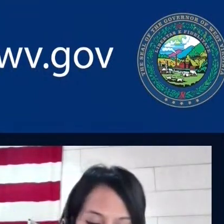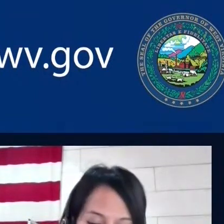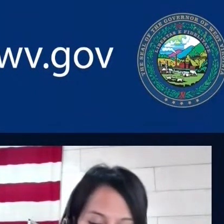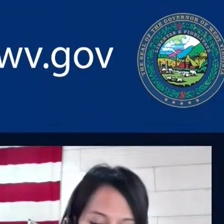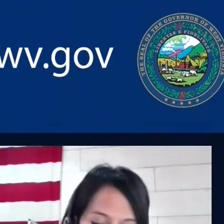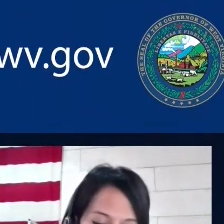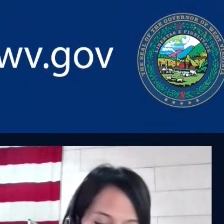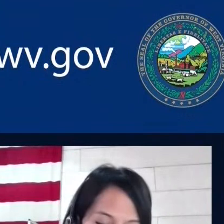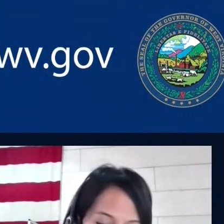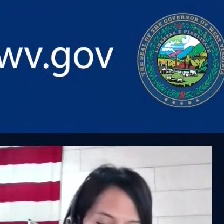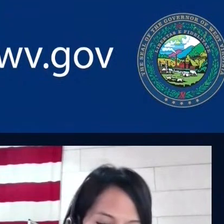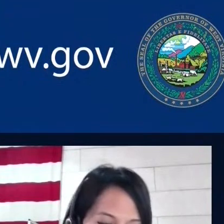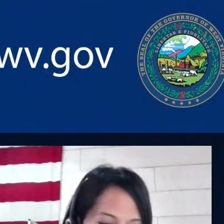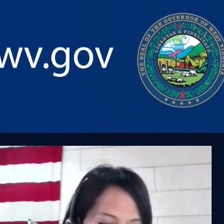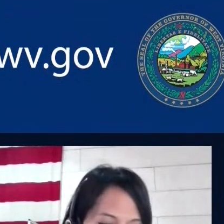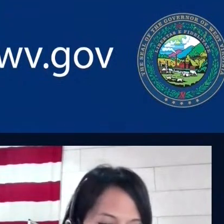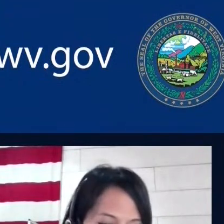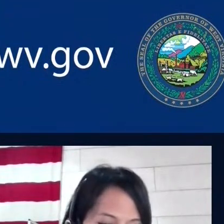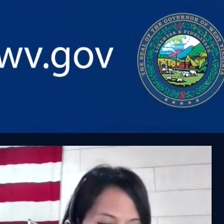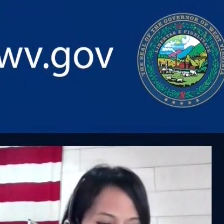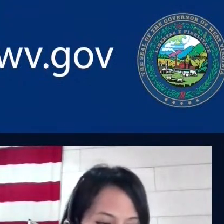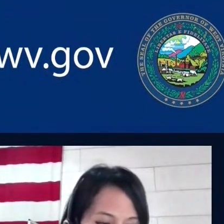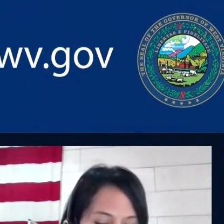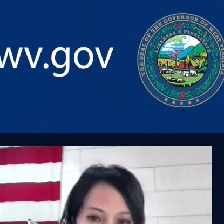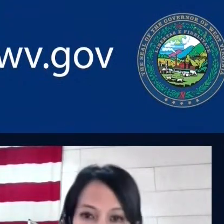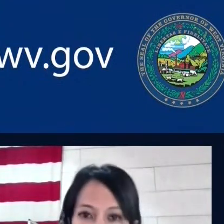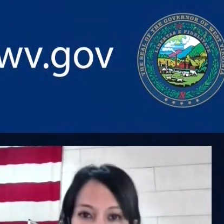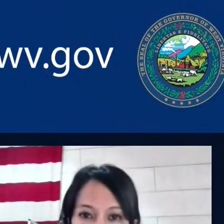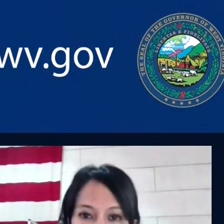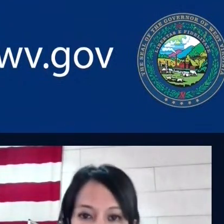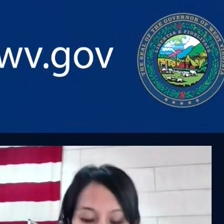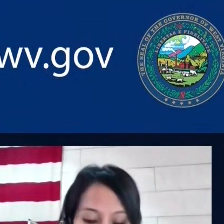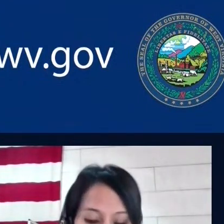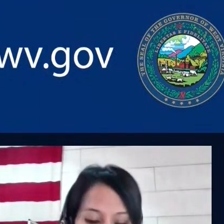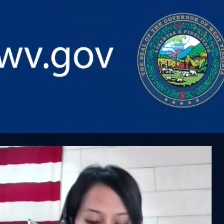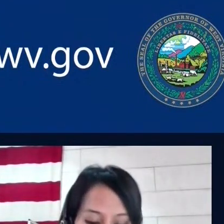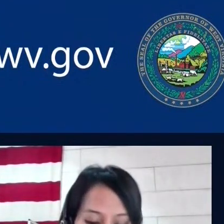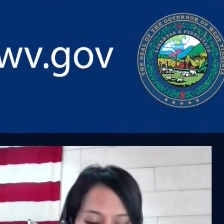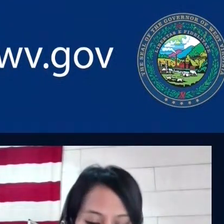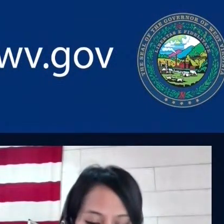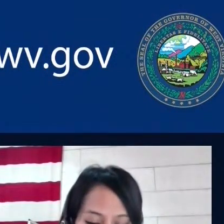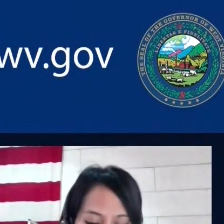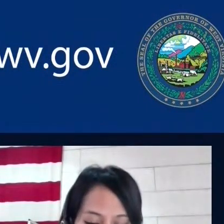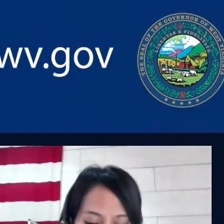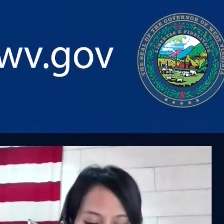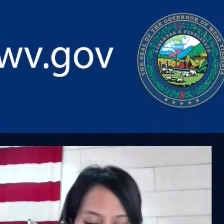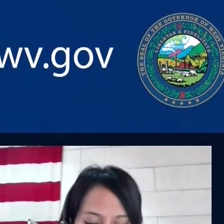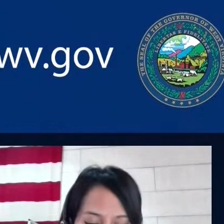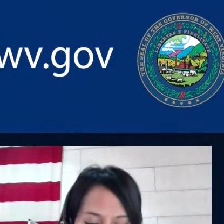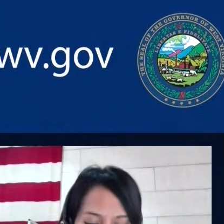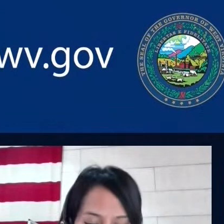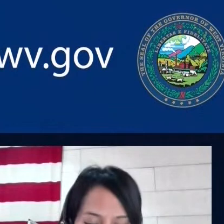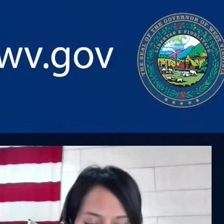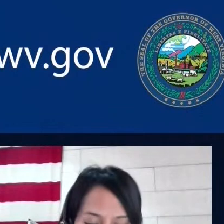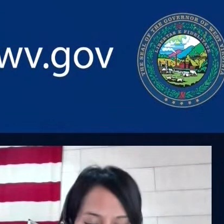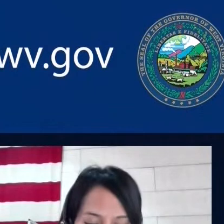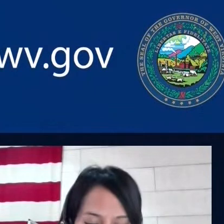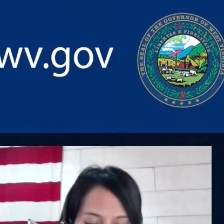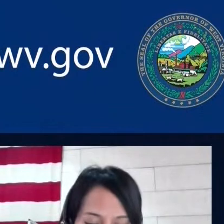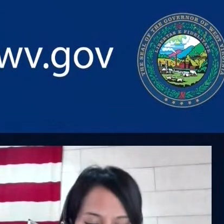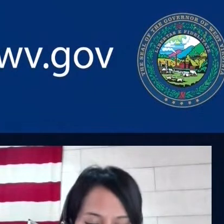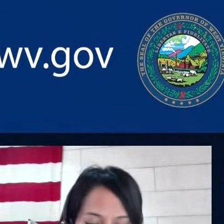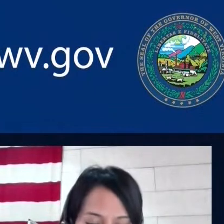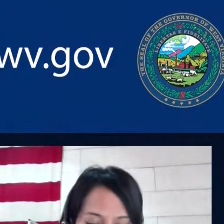pounds home, I think, some of the points that might be in play today. With the way that the variants